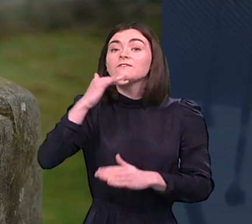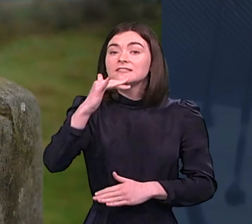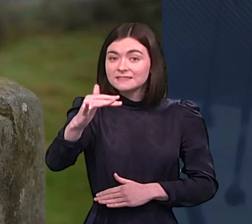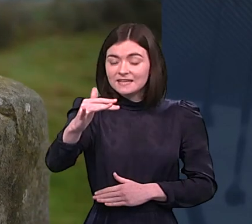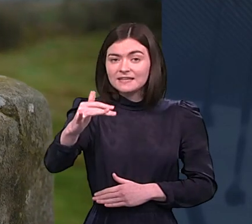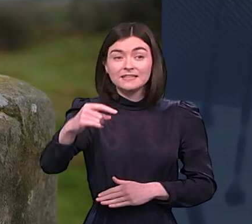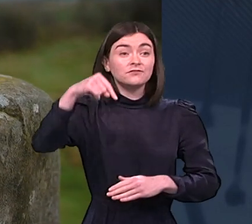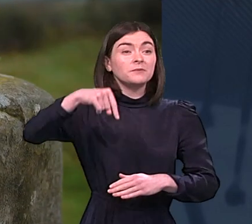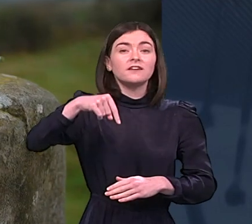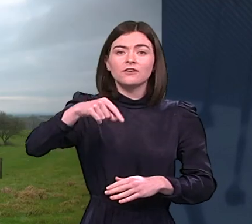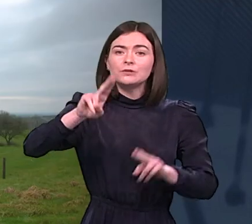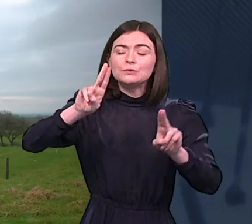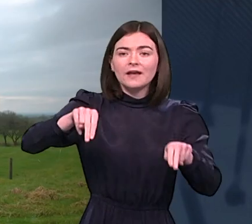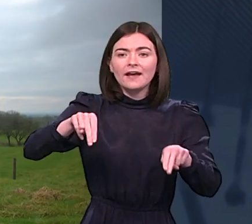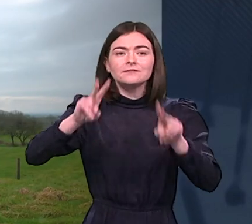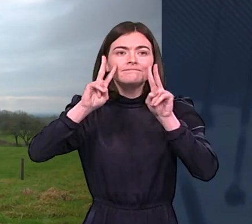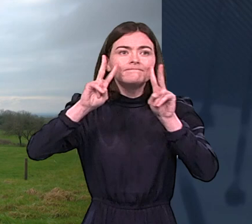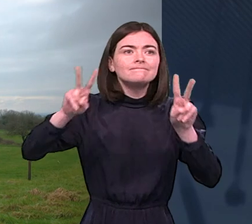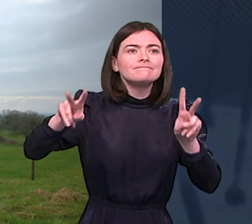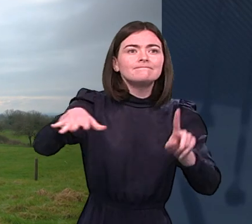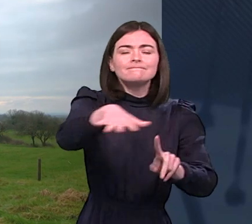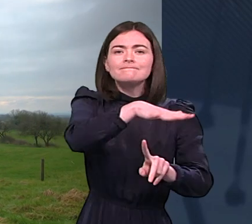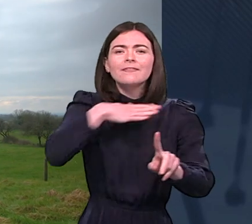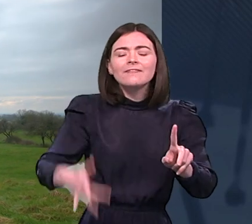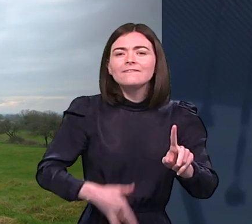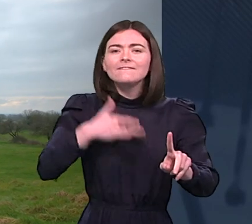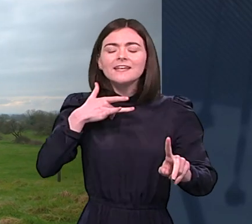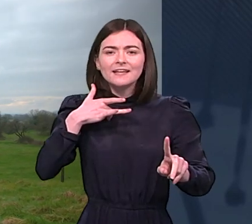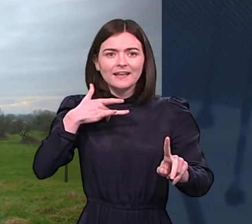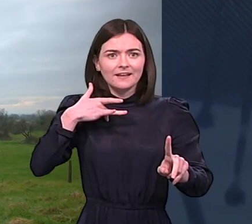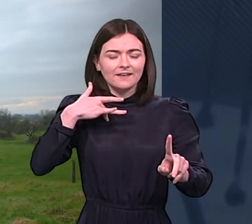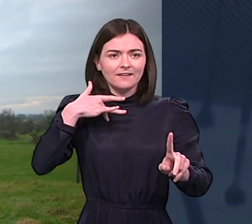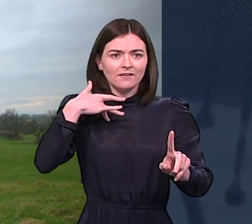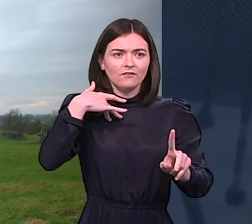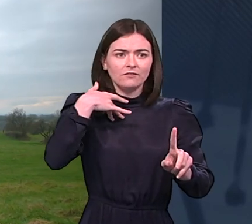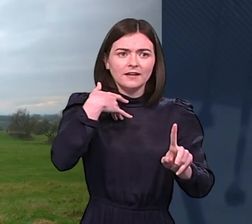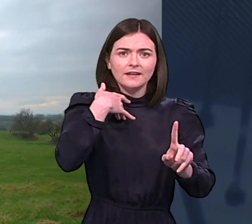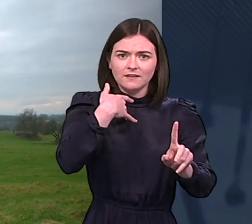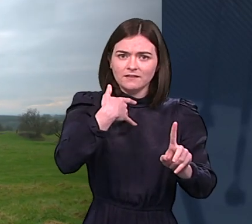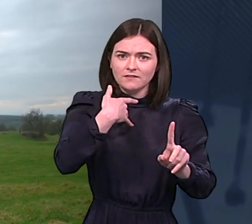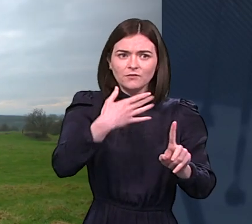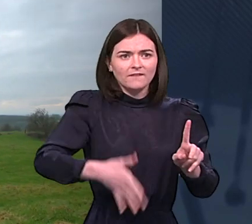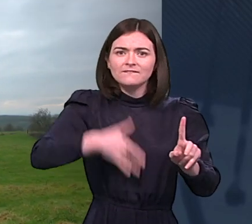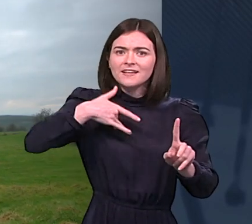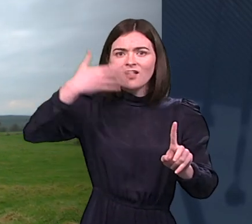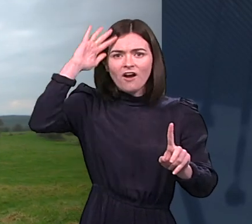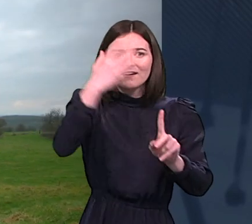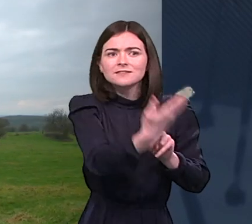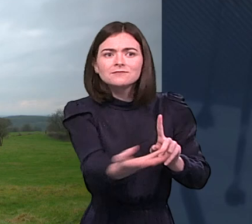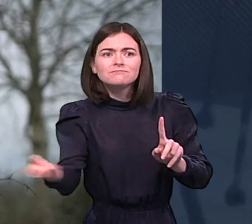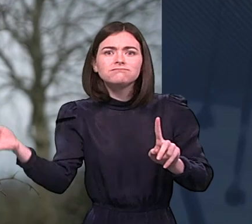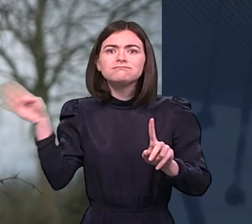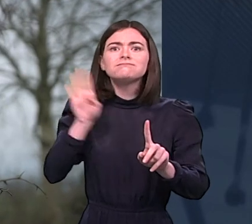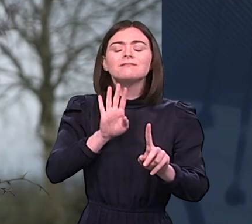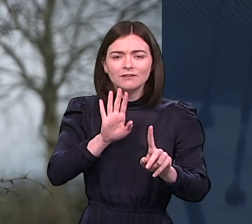here that you get the whole feeling and the idea of being encircled by the country, by the whole of the country, because